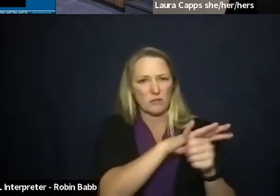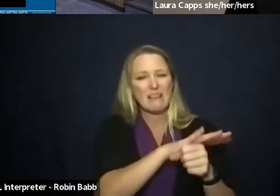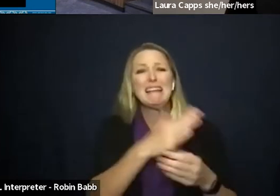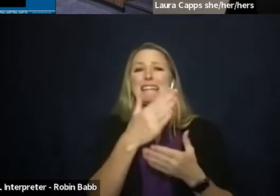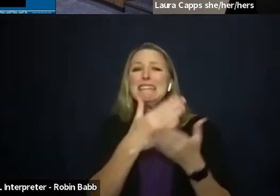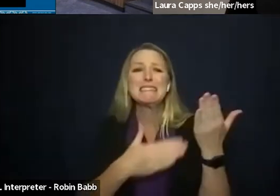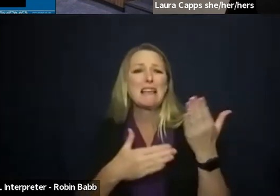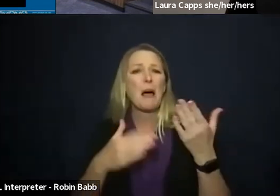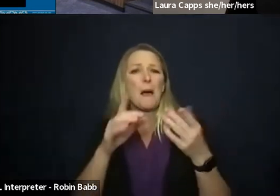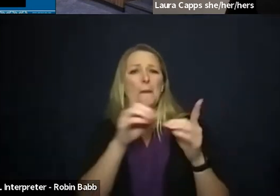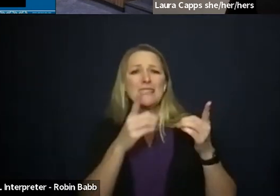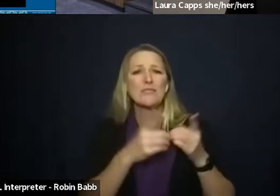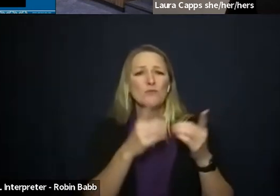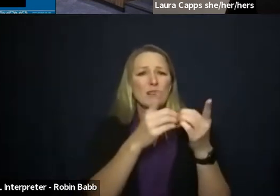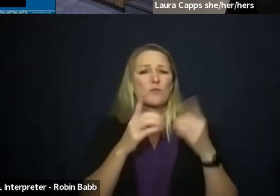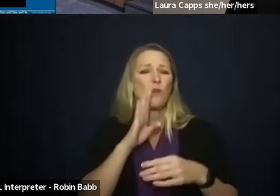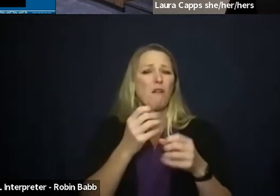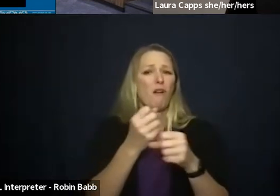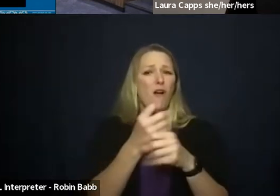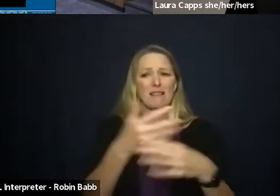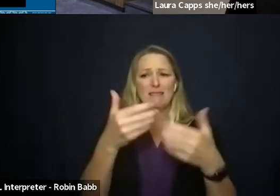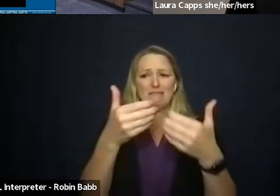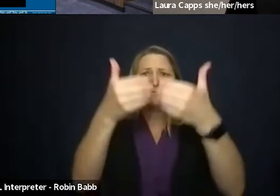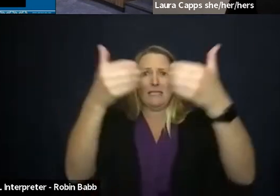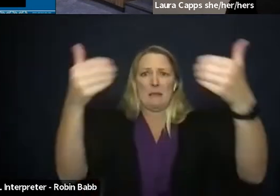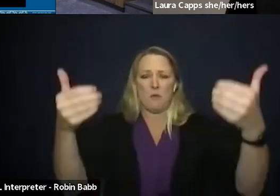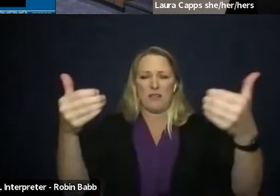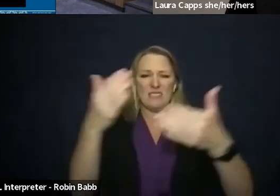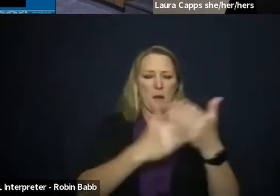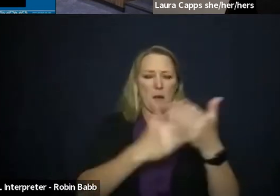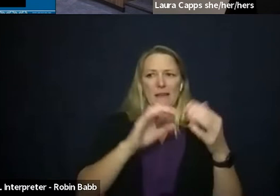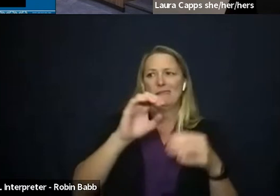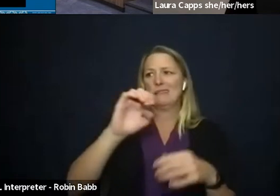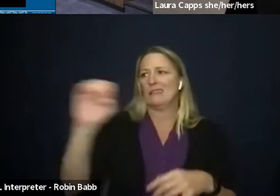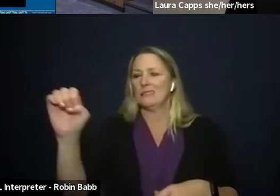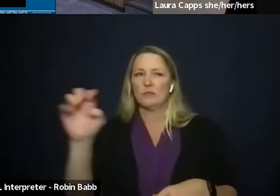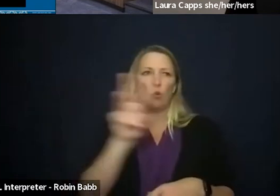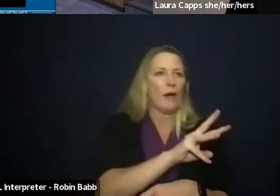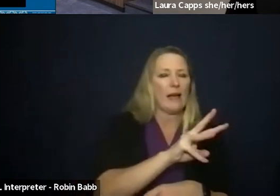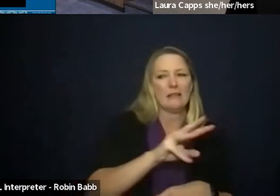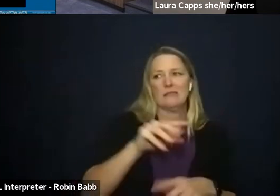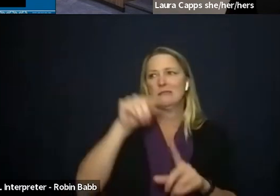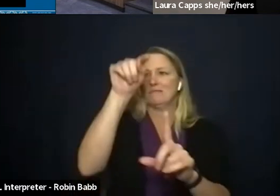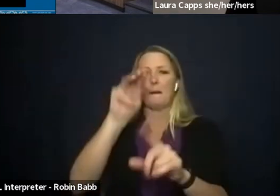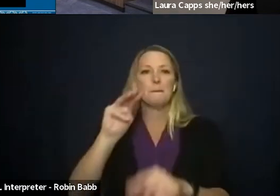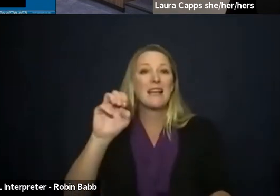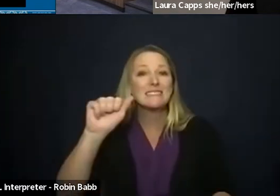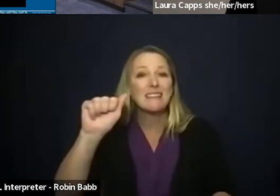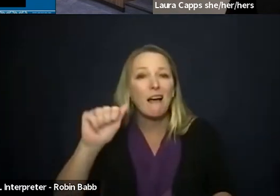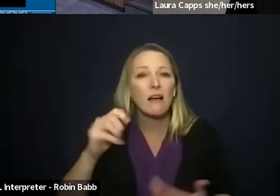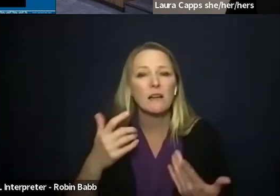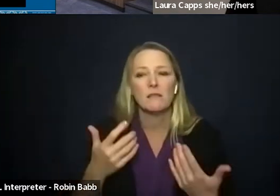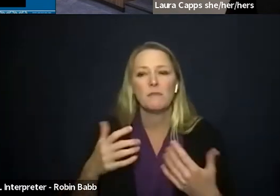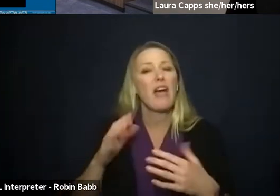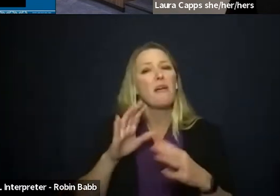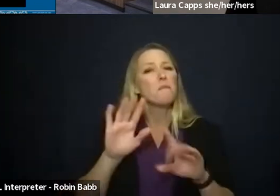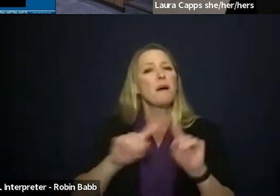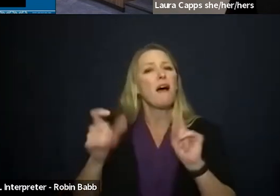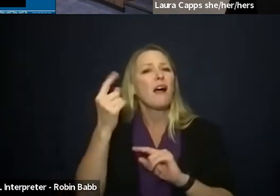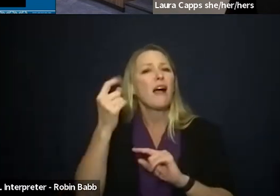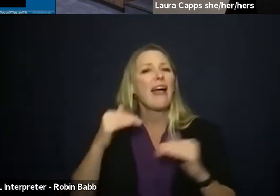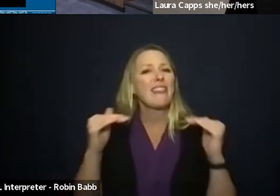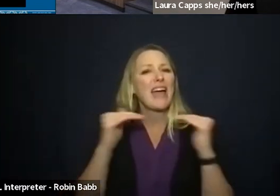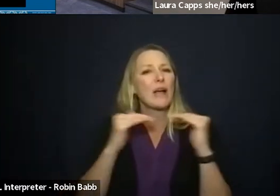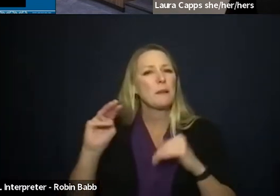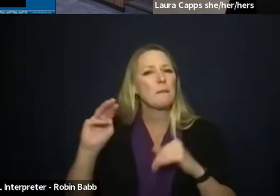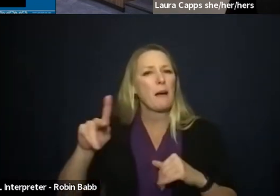neighbors and families like those that reside on the santa barbara east side the west side and the mesa the equity map will keep those families together and will also